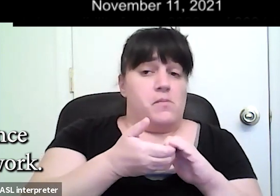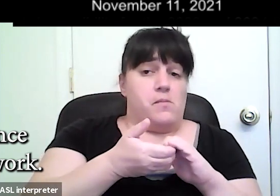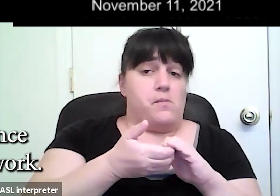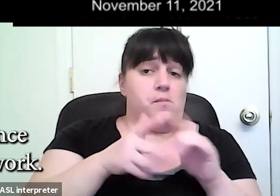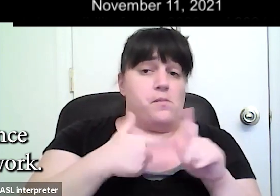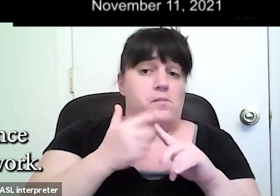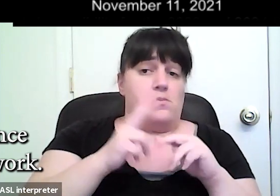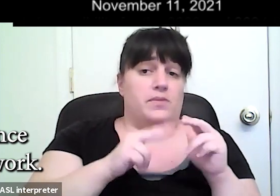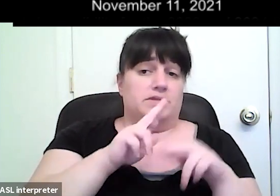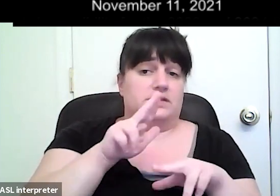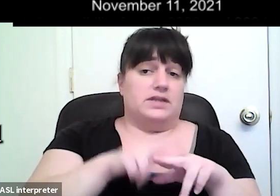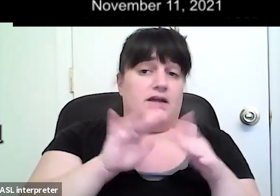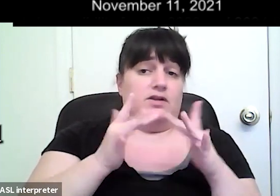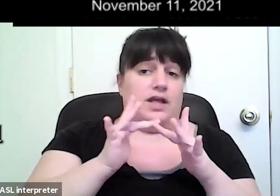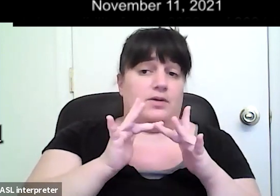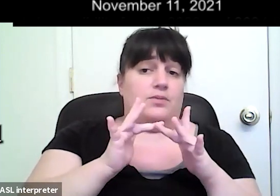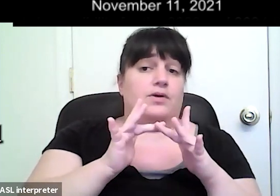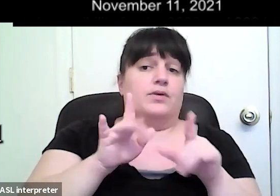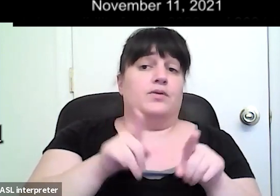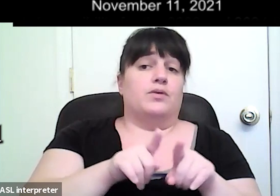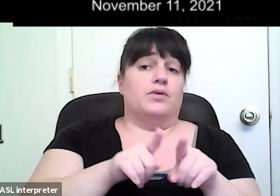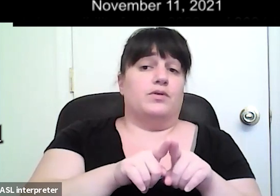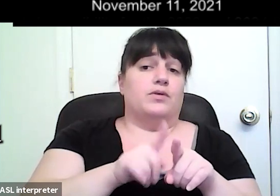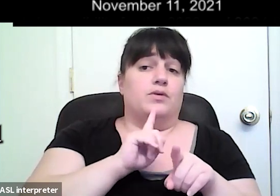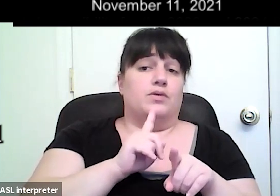build that national network. And then we also